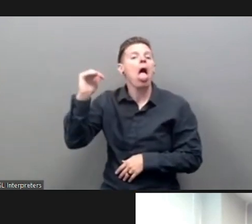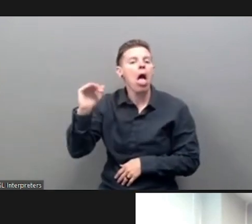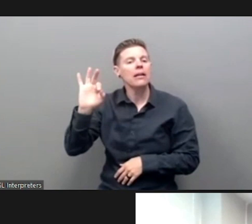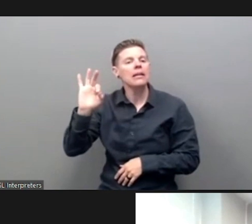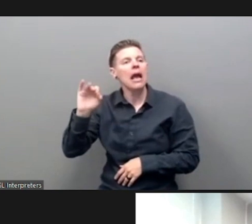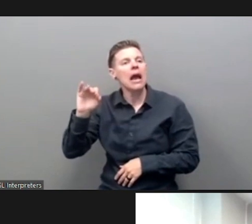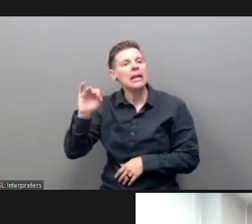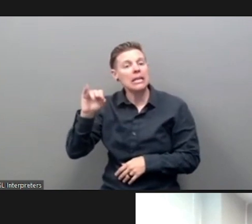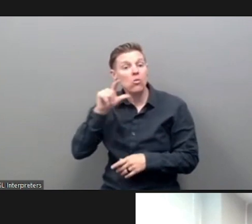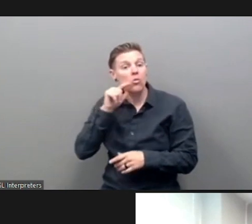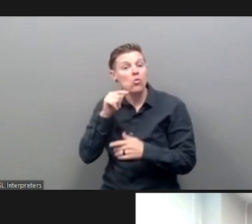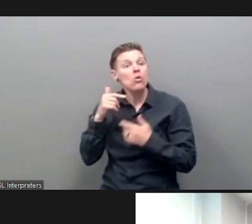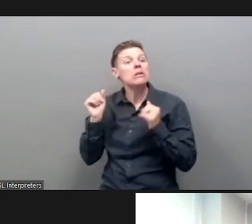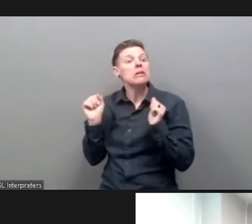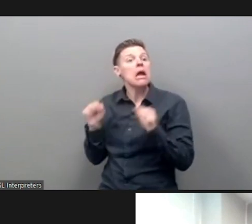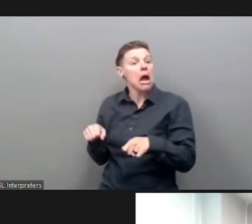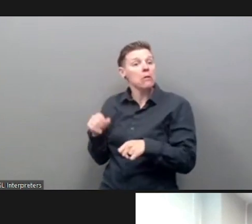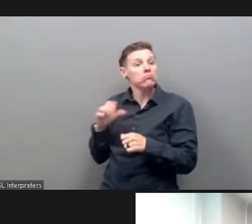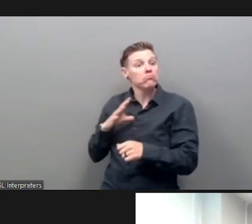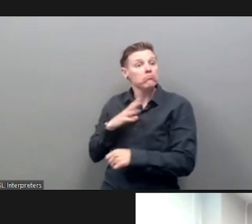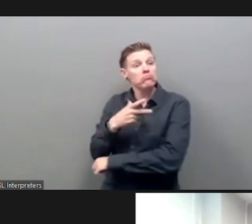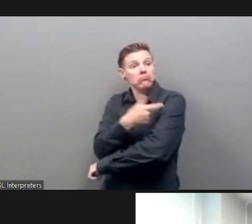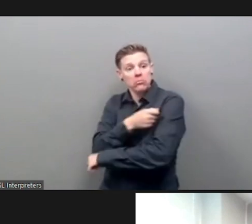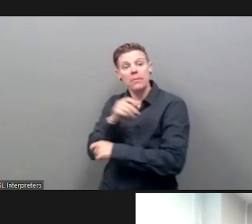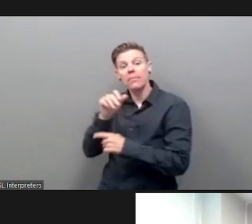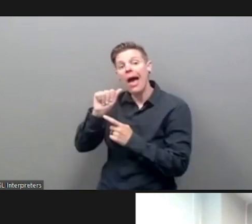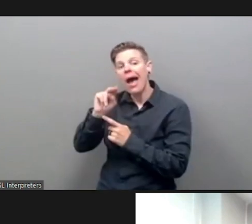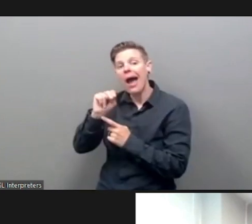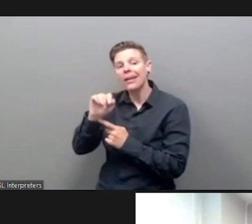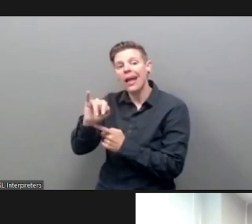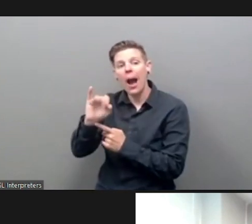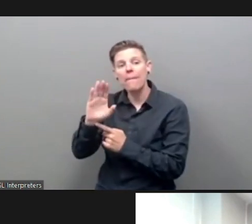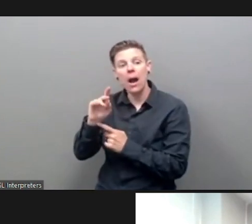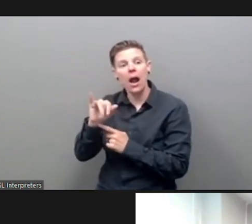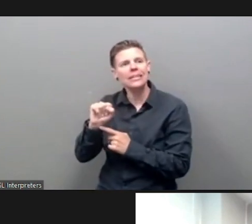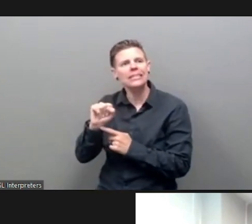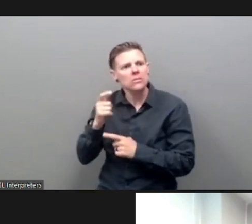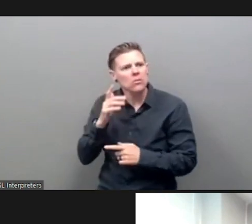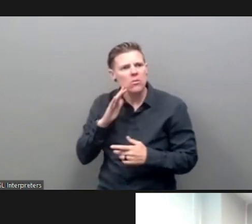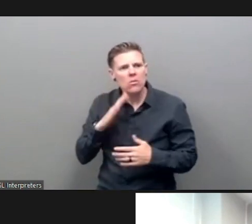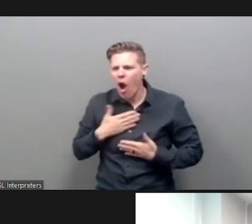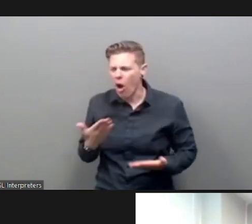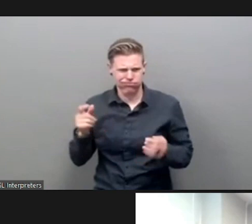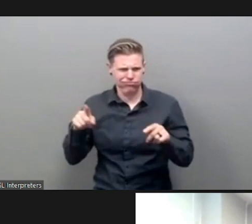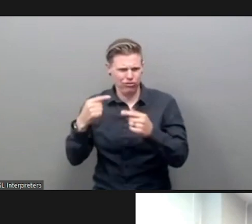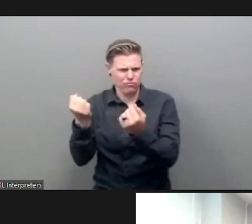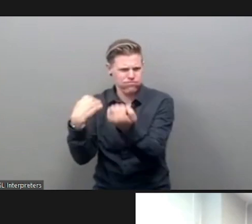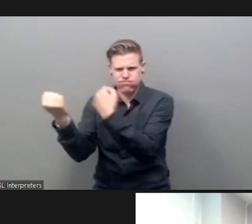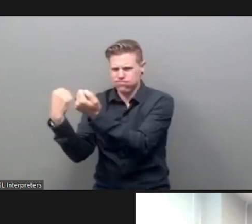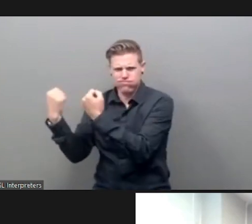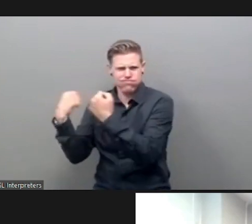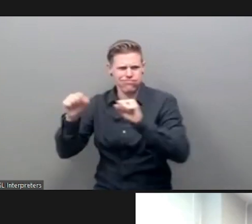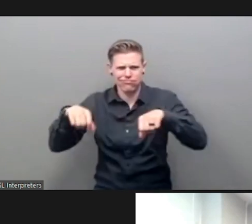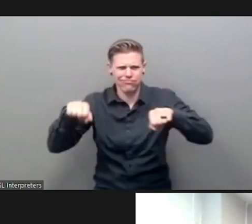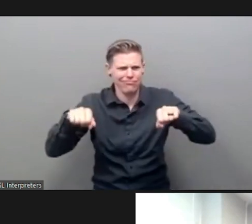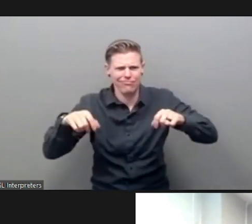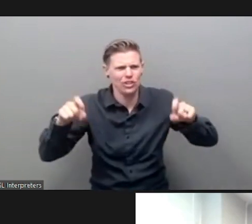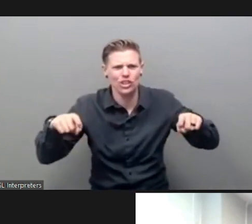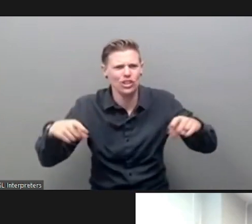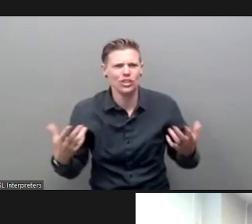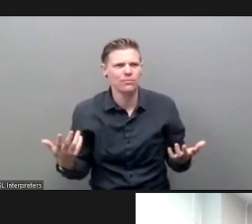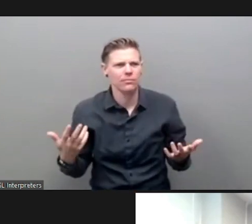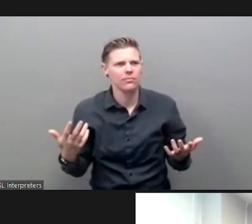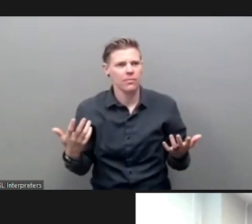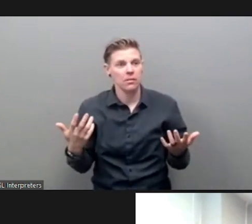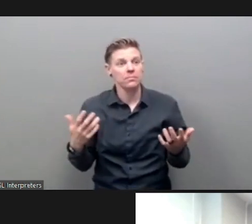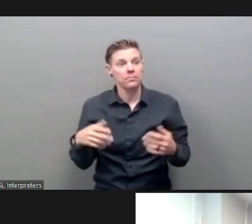there's also issues on the supply side of that, our capacity to do it, but we're seeing a great upward trend. Those two things could put